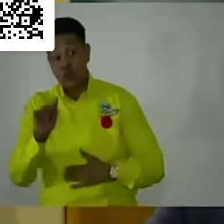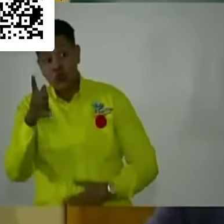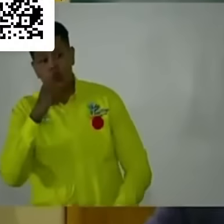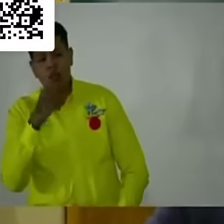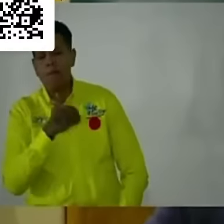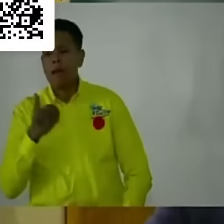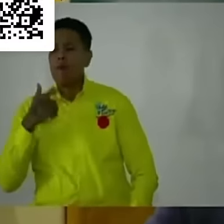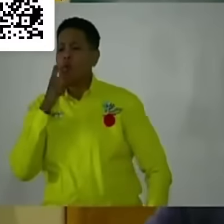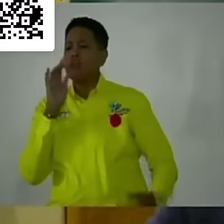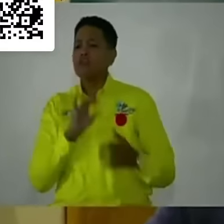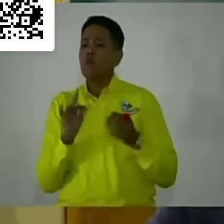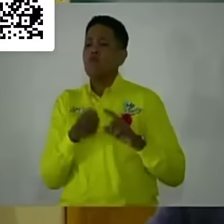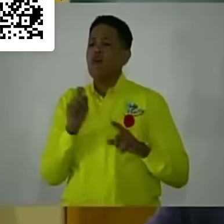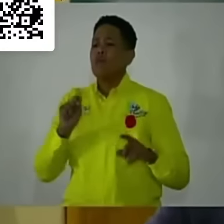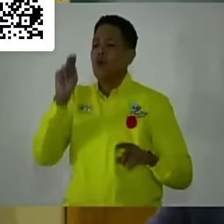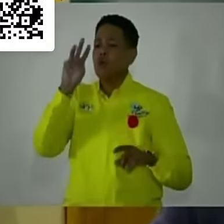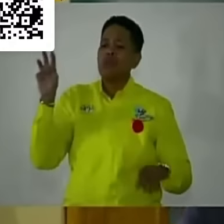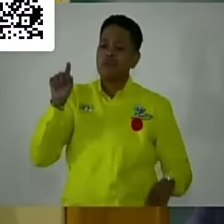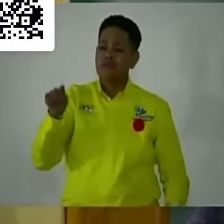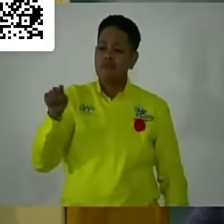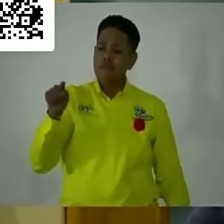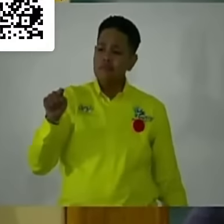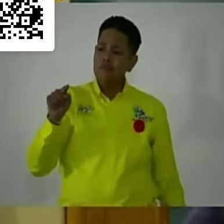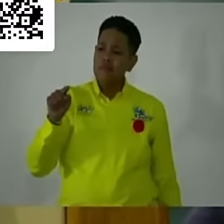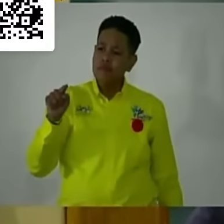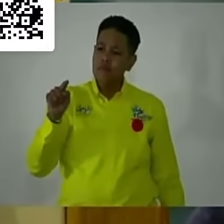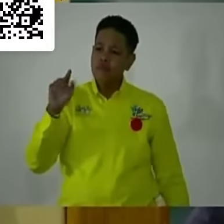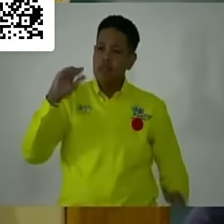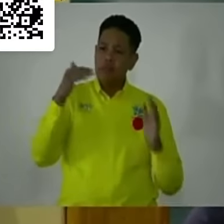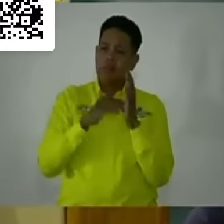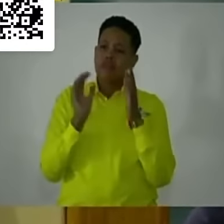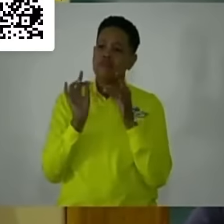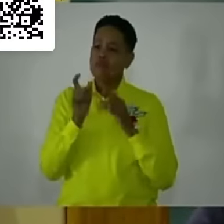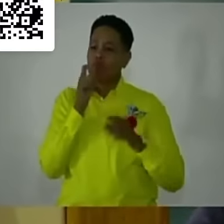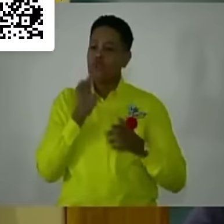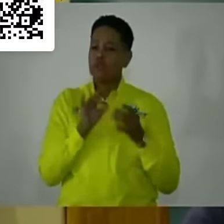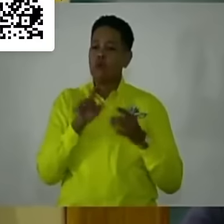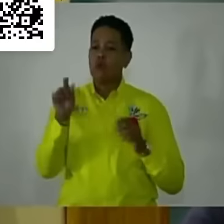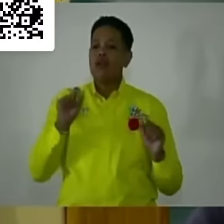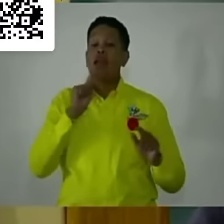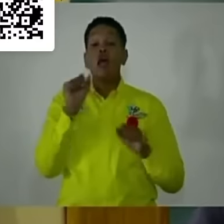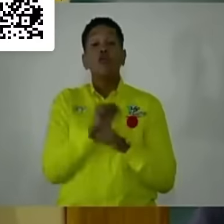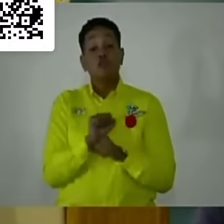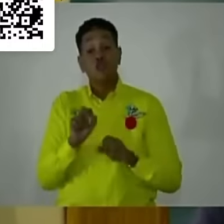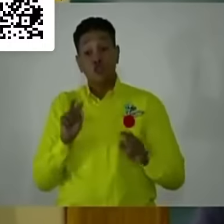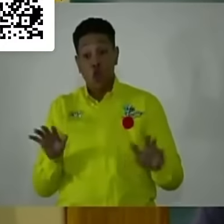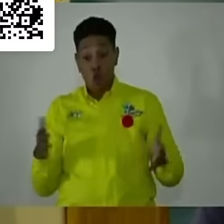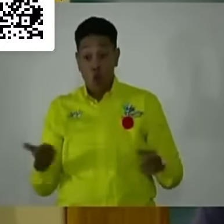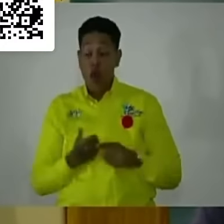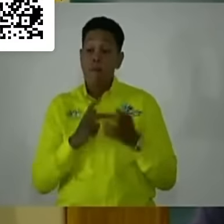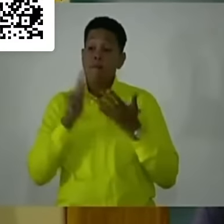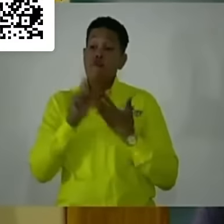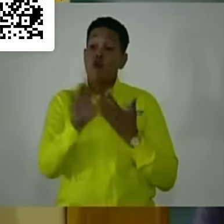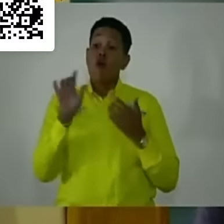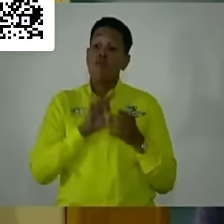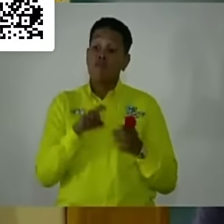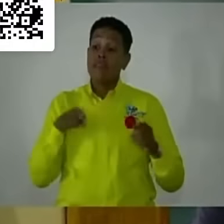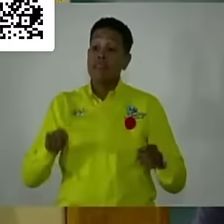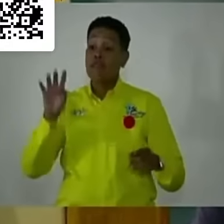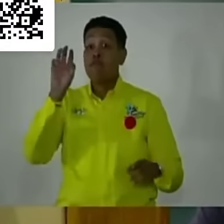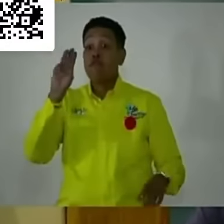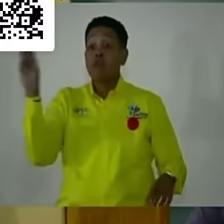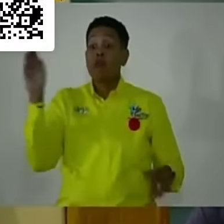member who spoke from Northwest Manchester can be assured that program in this 400